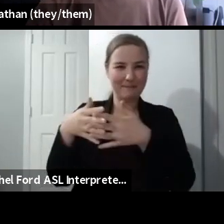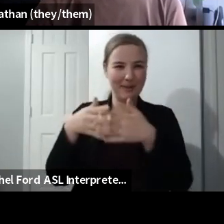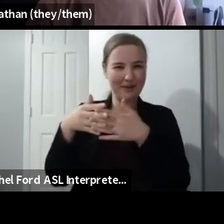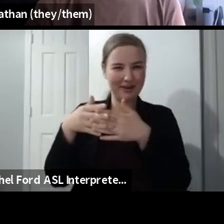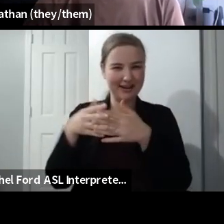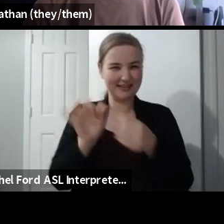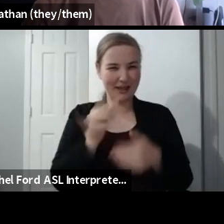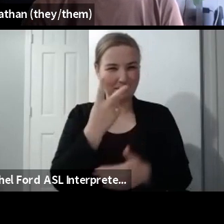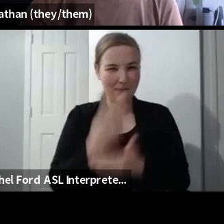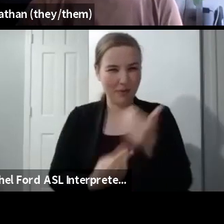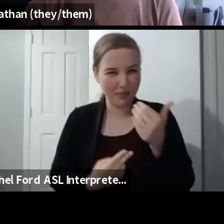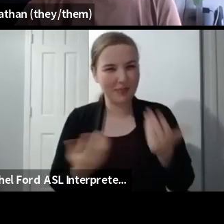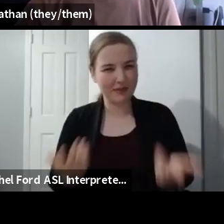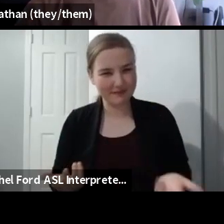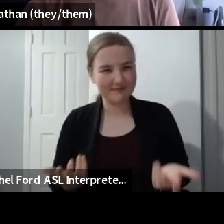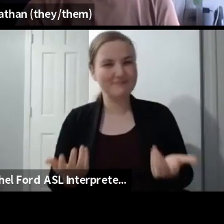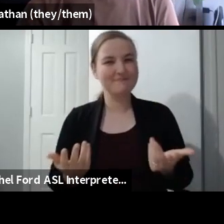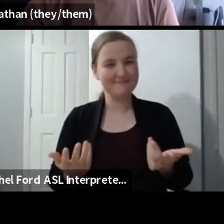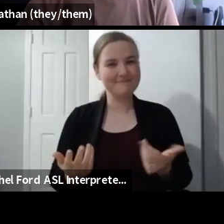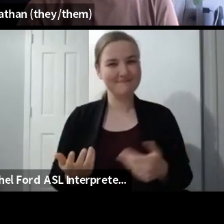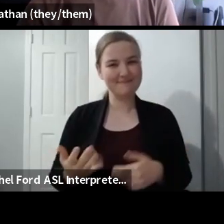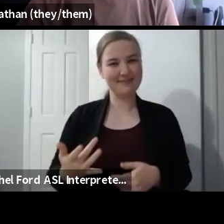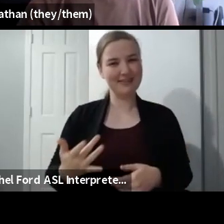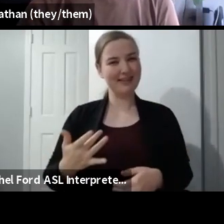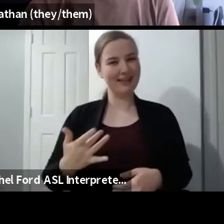it's so familiar.